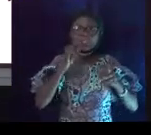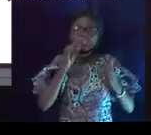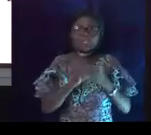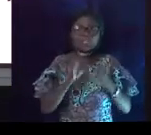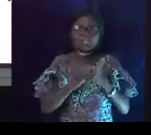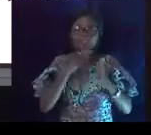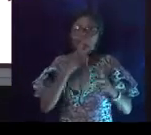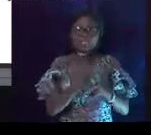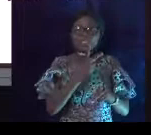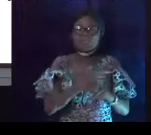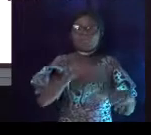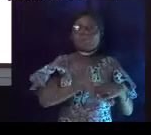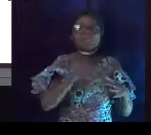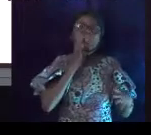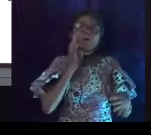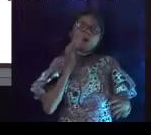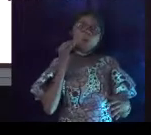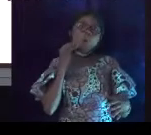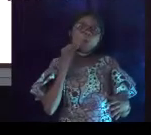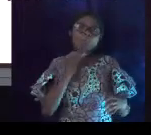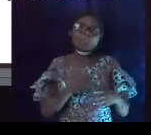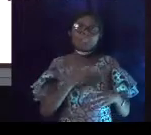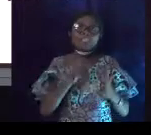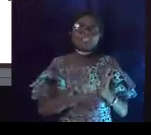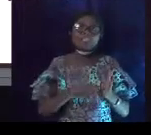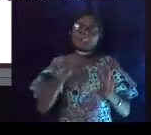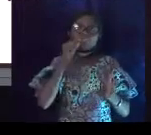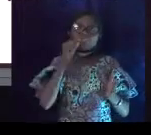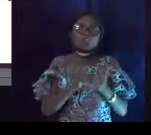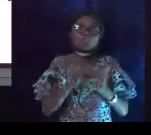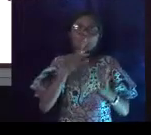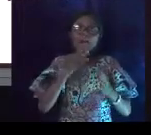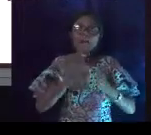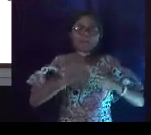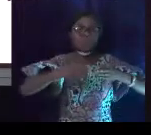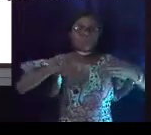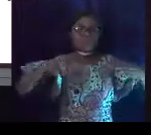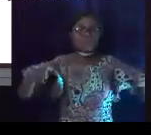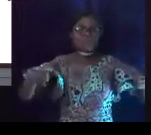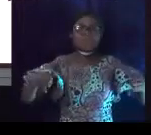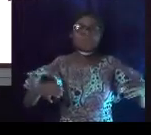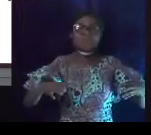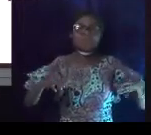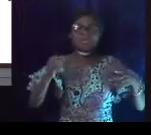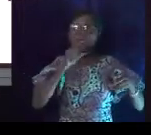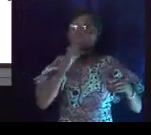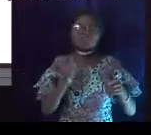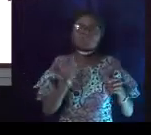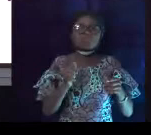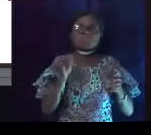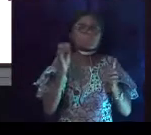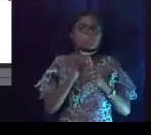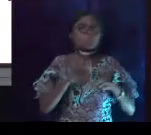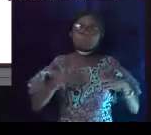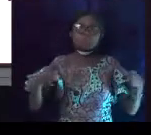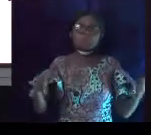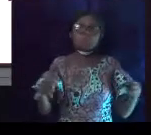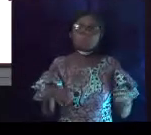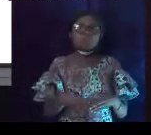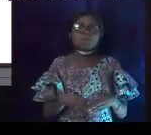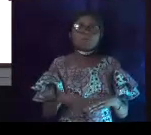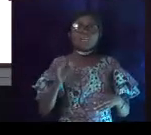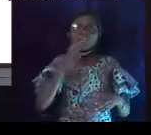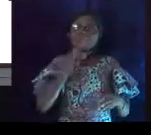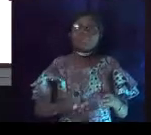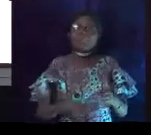backyard chickens. They are the backyard chickens. These chickens are fairly large bodied. They are not that big